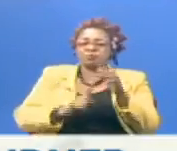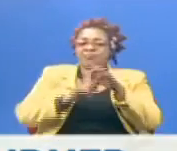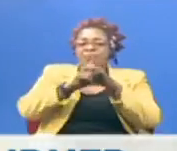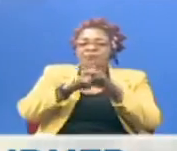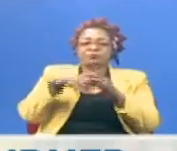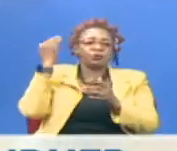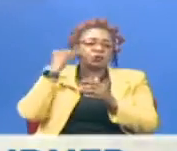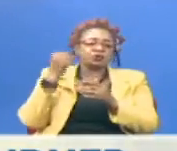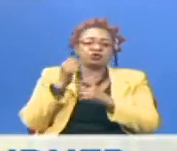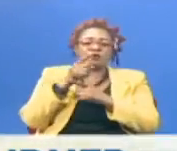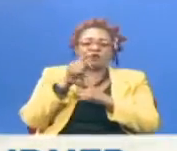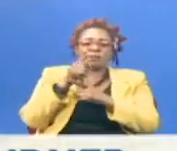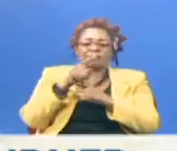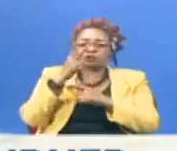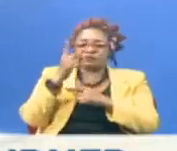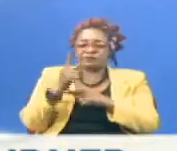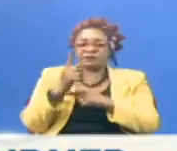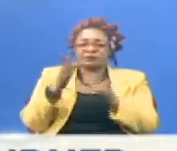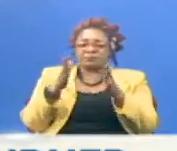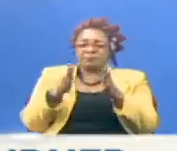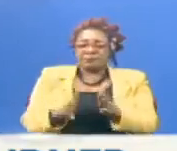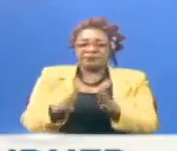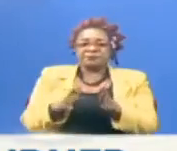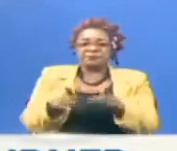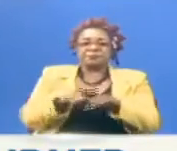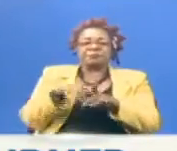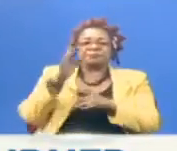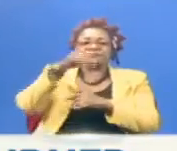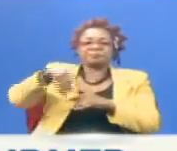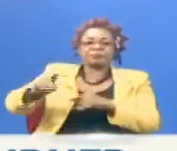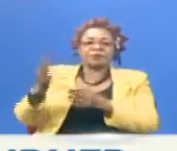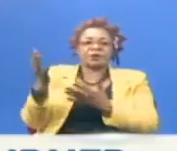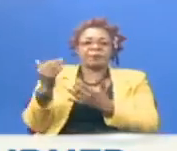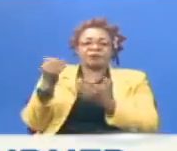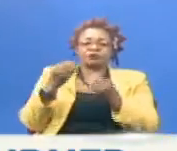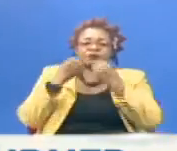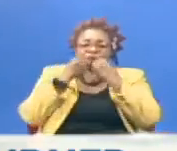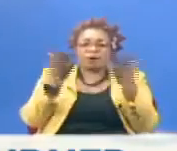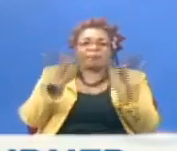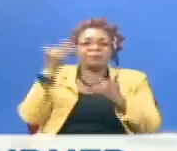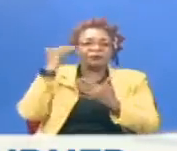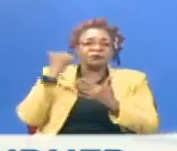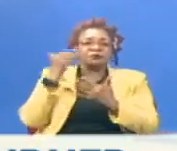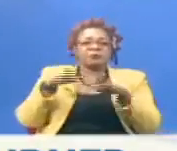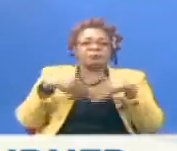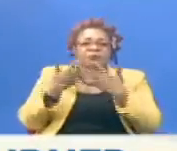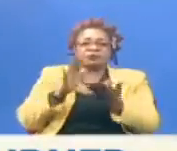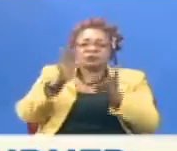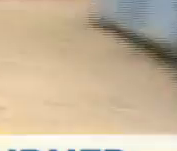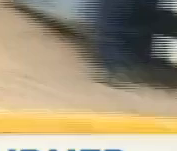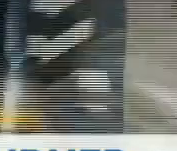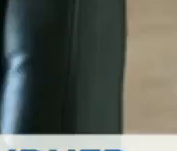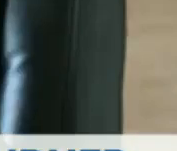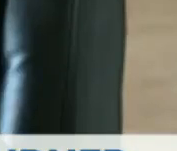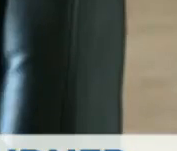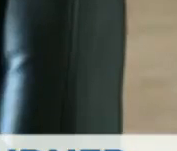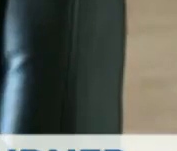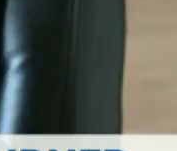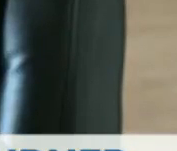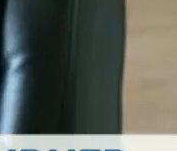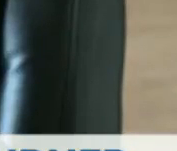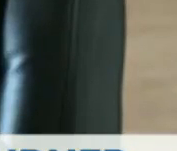November 21st in person, as the DPP is expected to inform the court of his decision to review the case. Motion